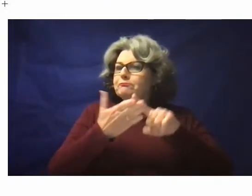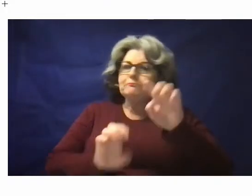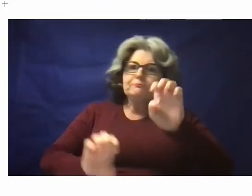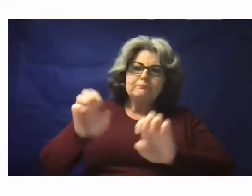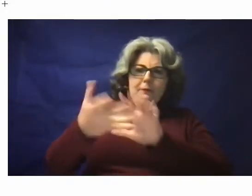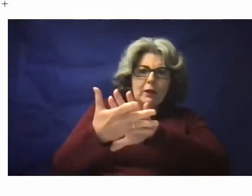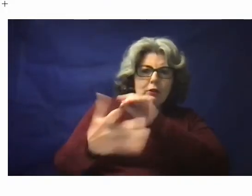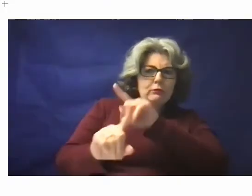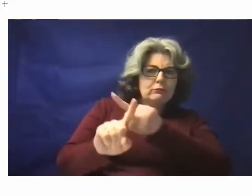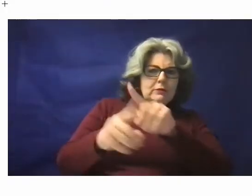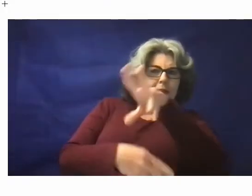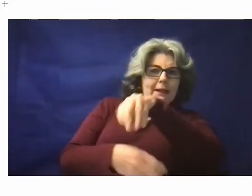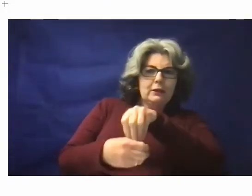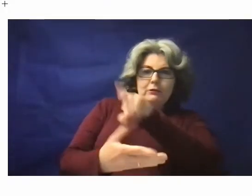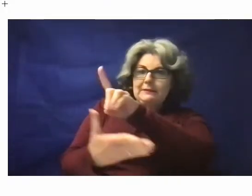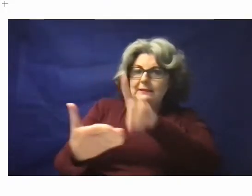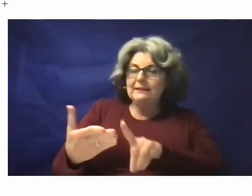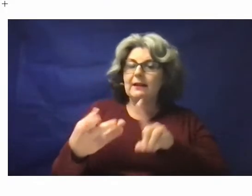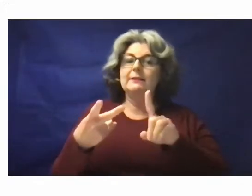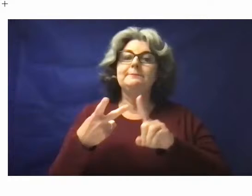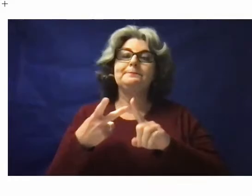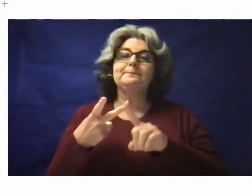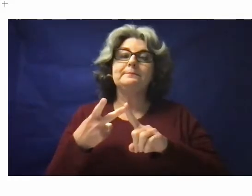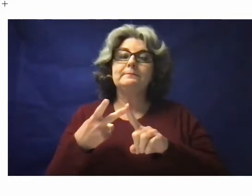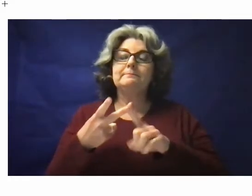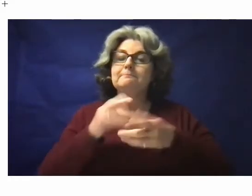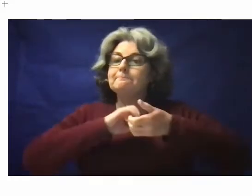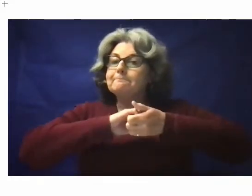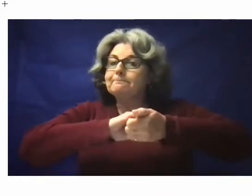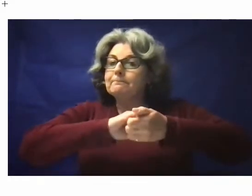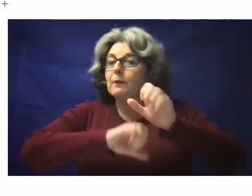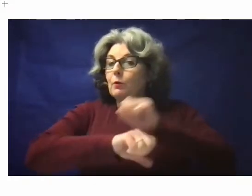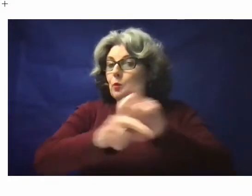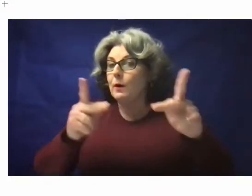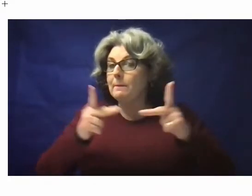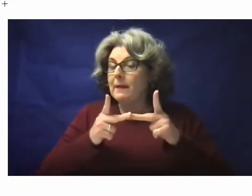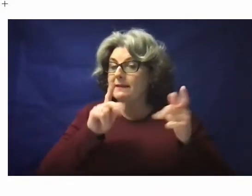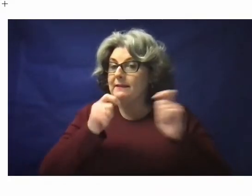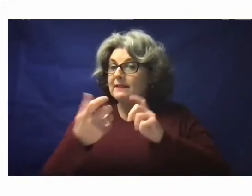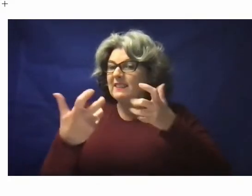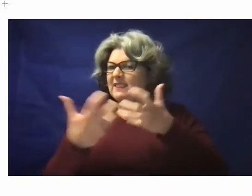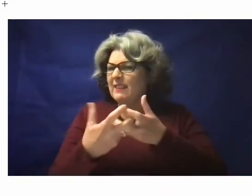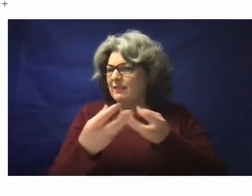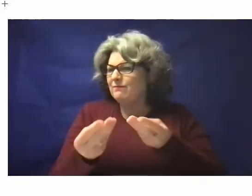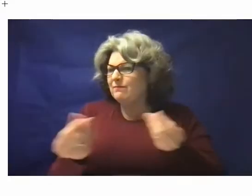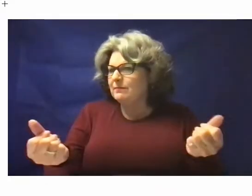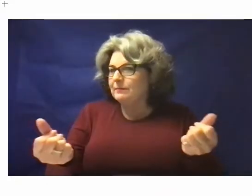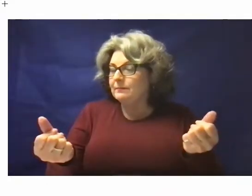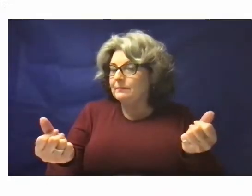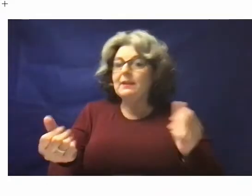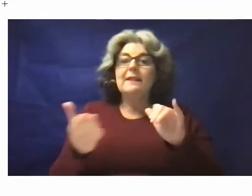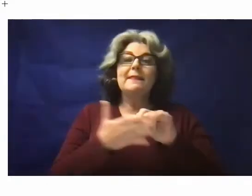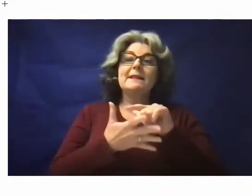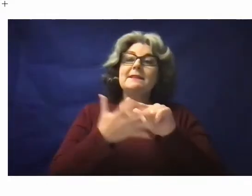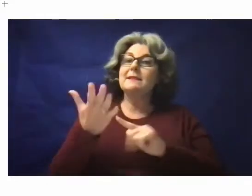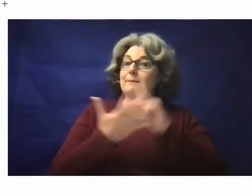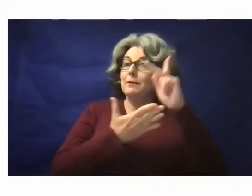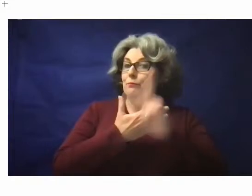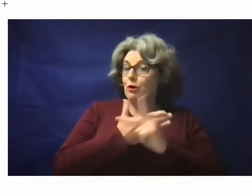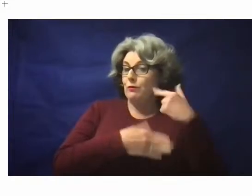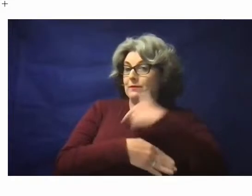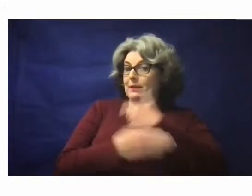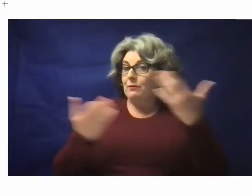about inclusive design, collaborative workplaces, and adaptive solutions. So that's just some of the initiatives that we have